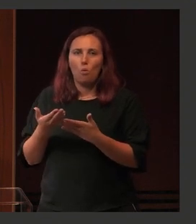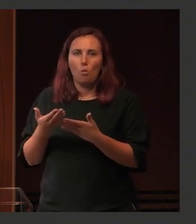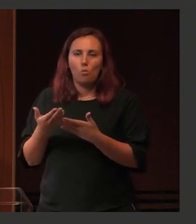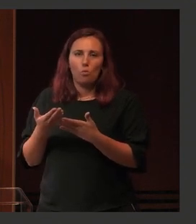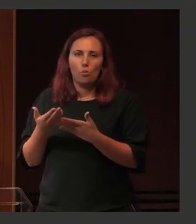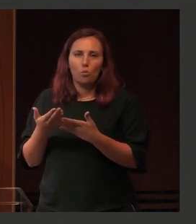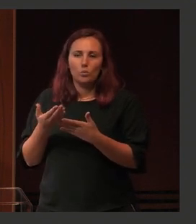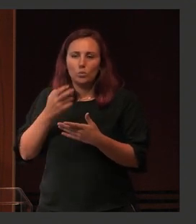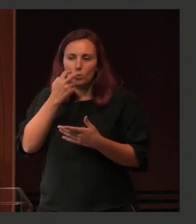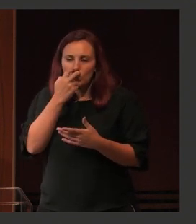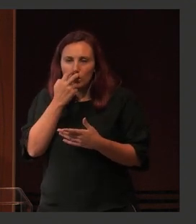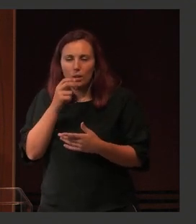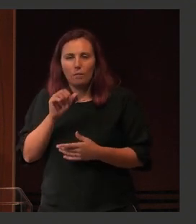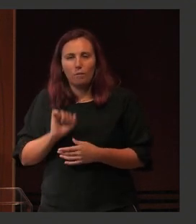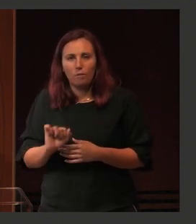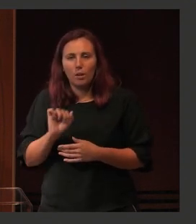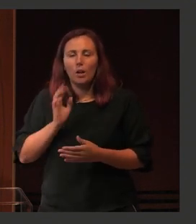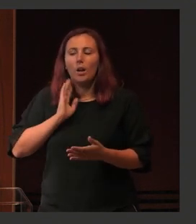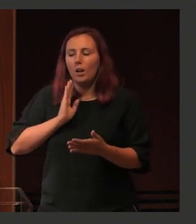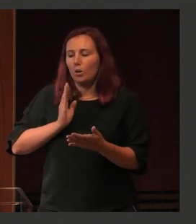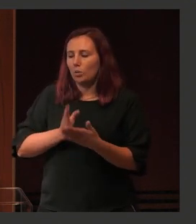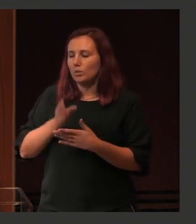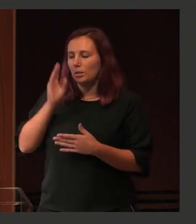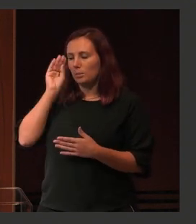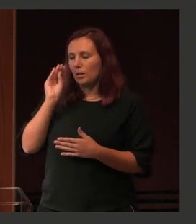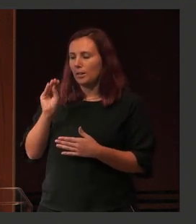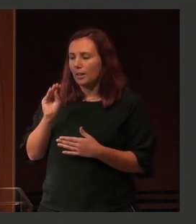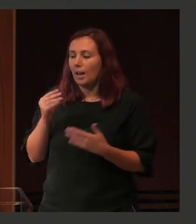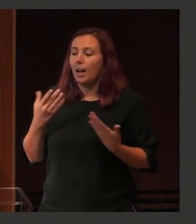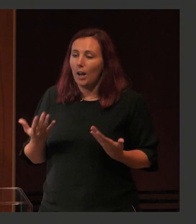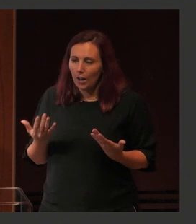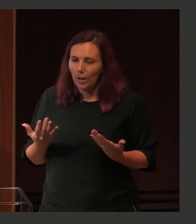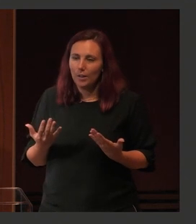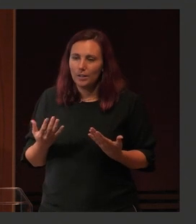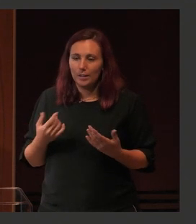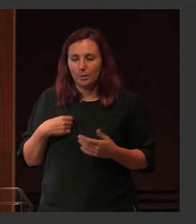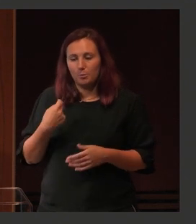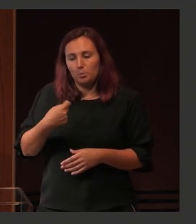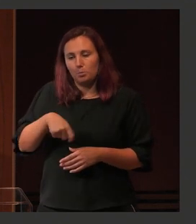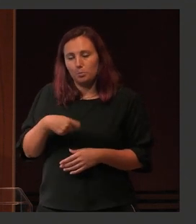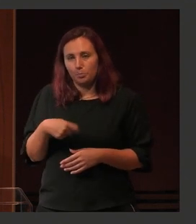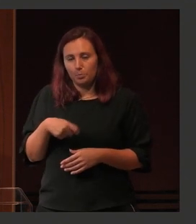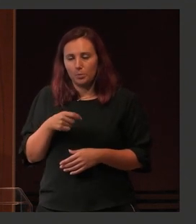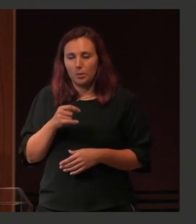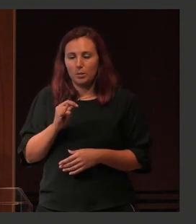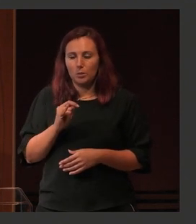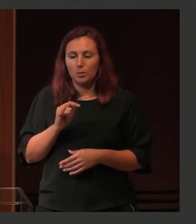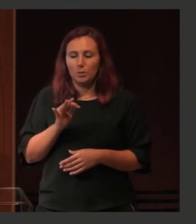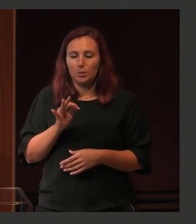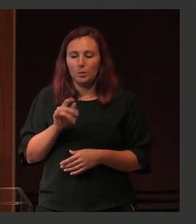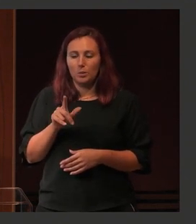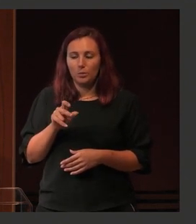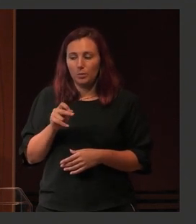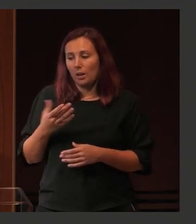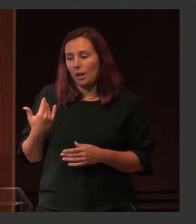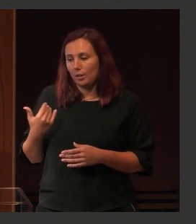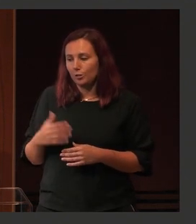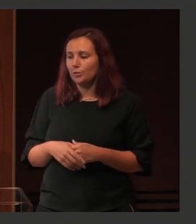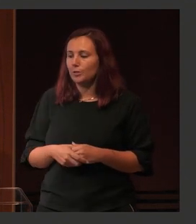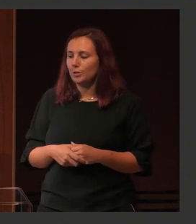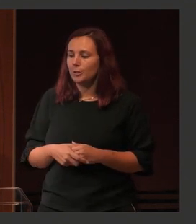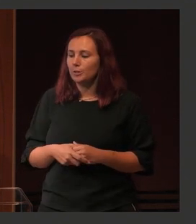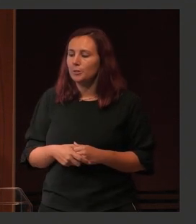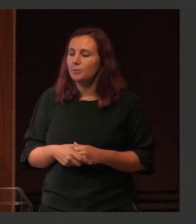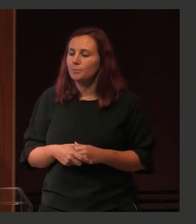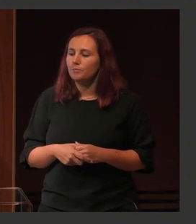my very last recommendation, now as IFLA president or past IFLA president, monitor IFLA's